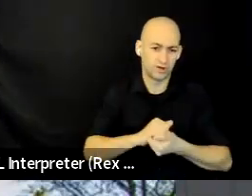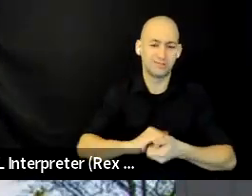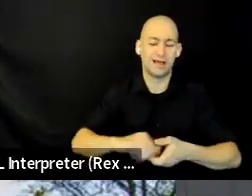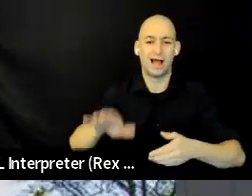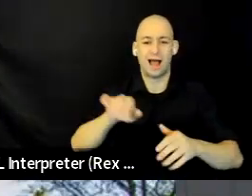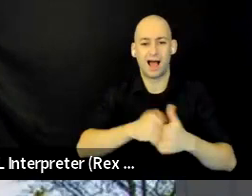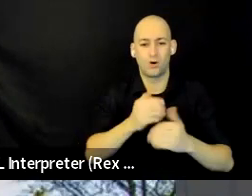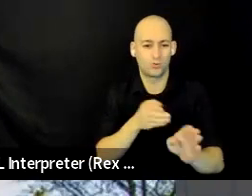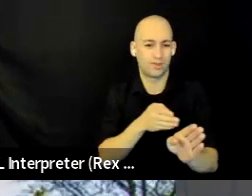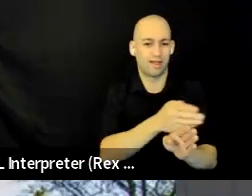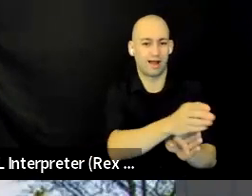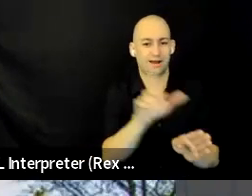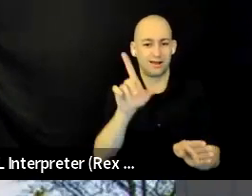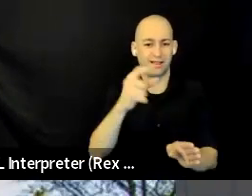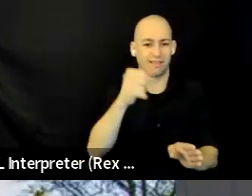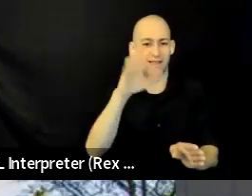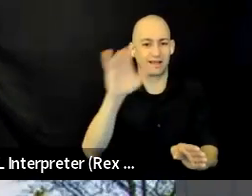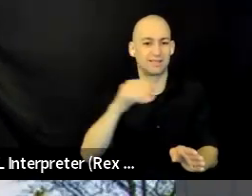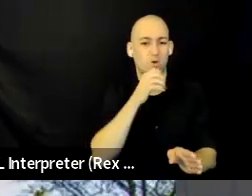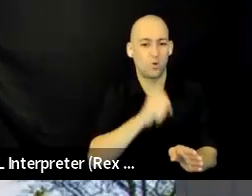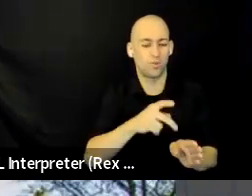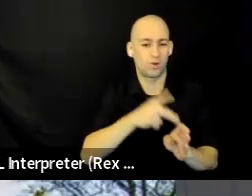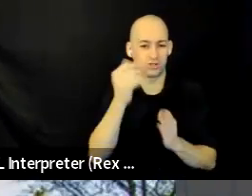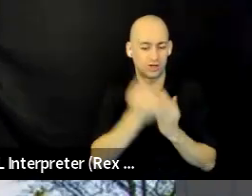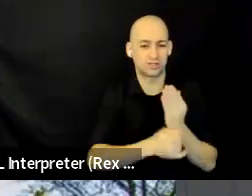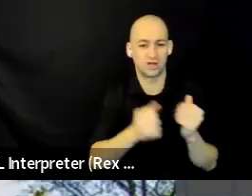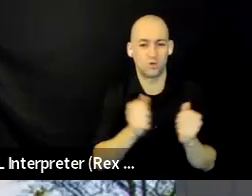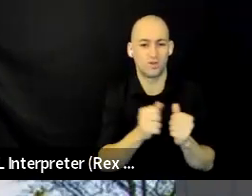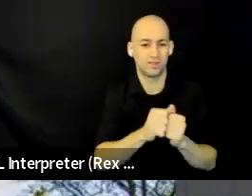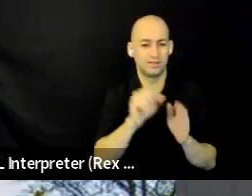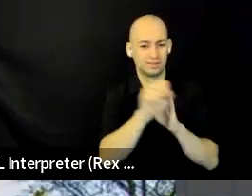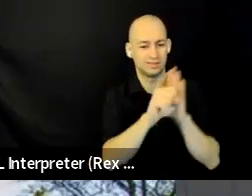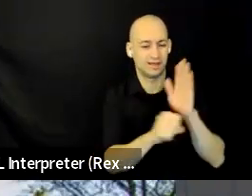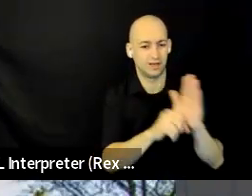legacy projects with state goals and policies. Headquarters is